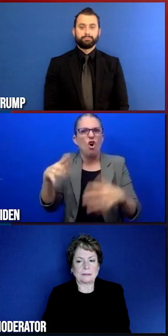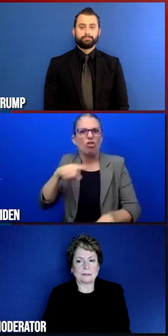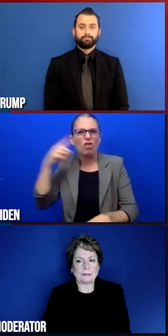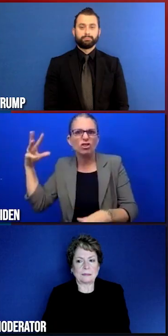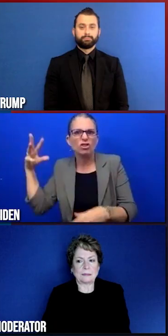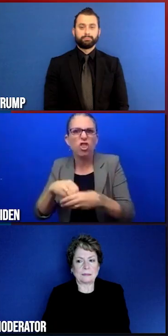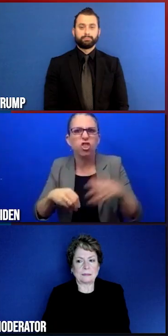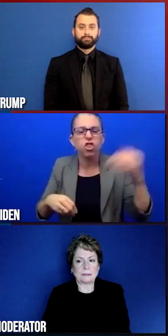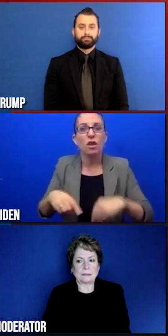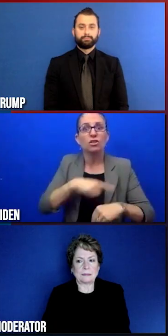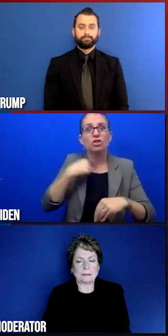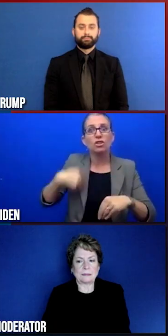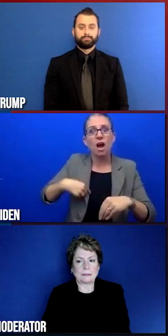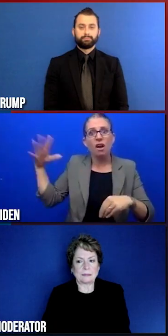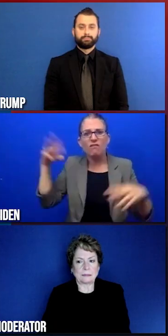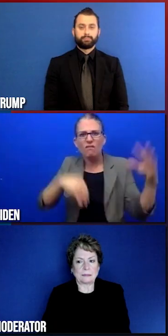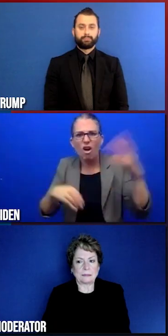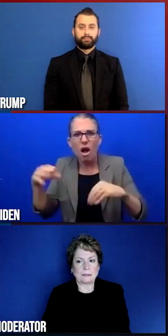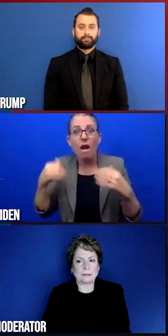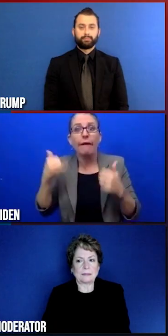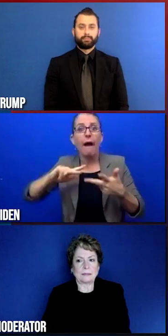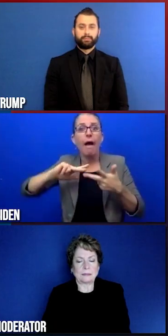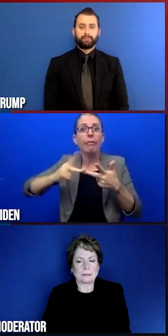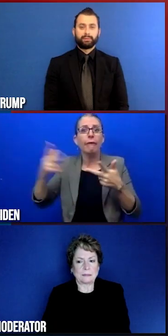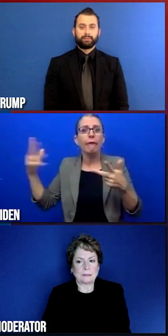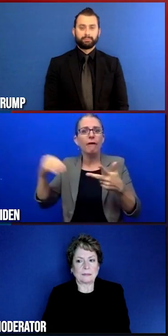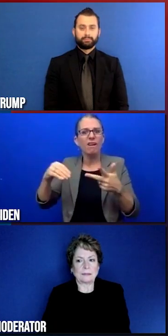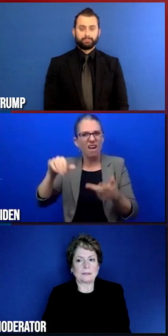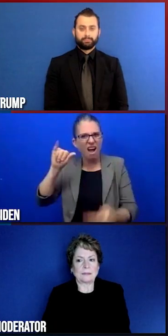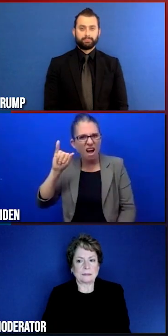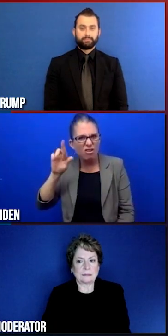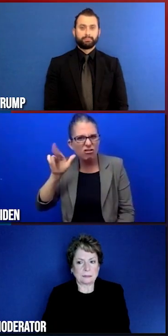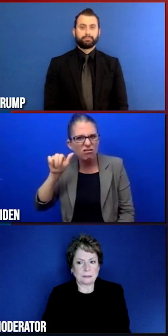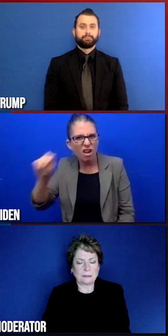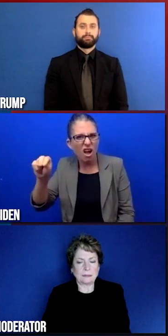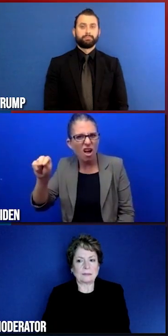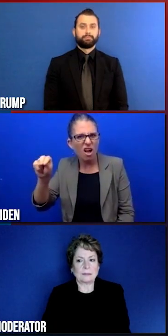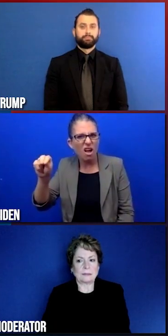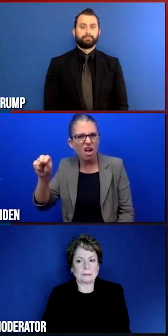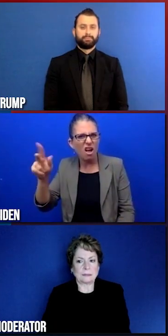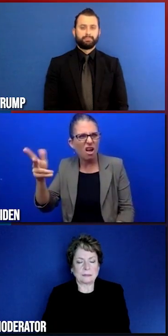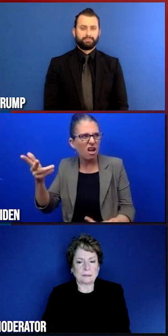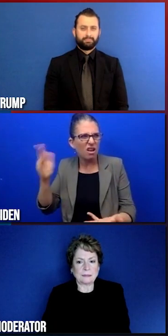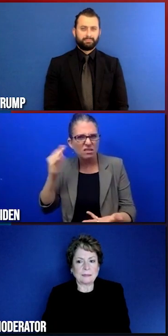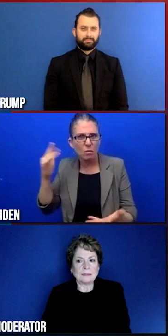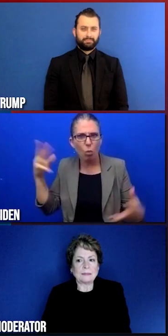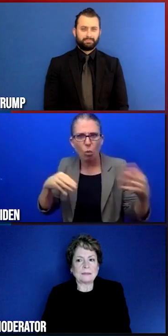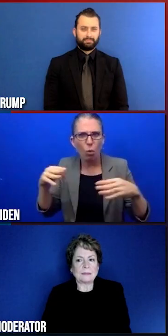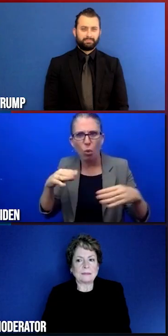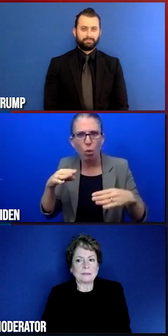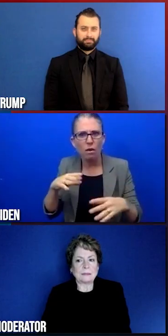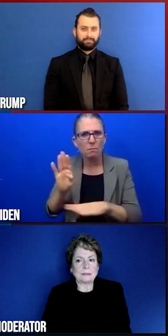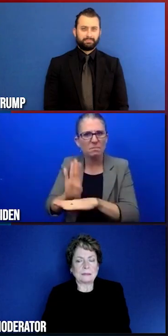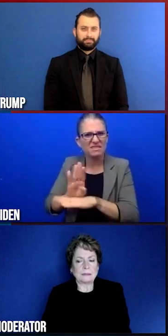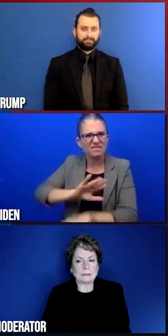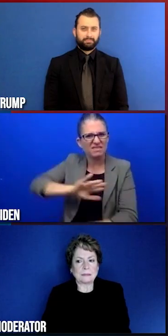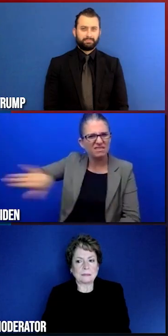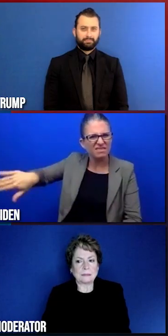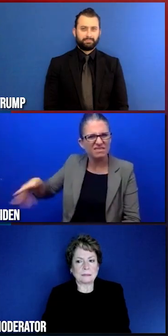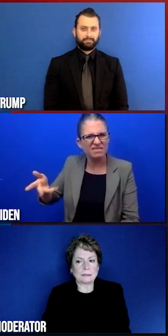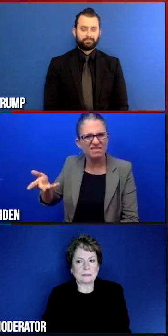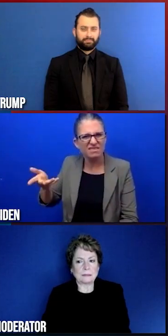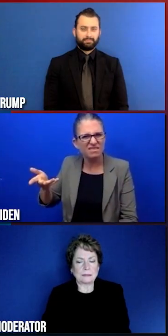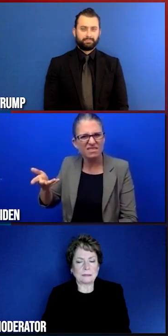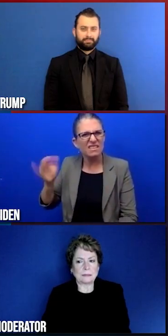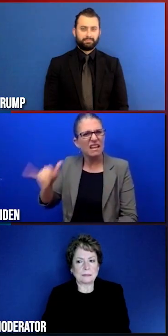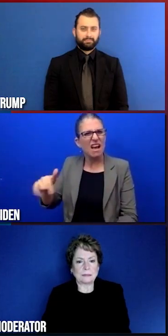that Iran is involved. They will pay a price if I'm elected. They're interfering with American